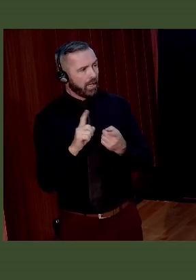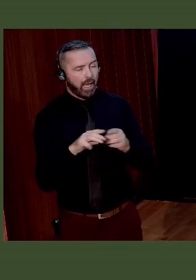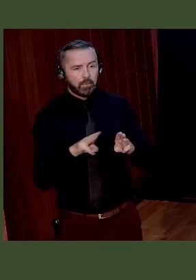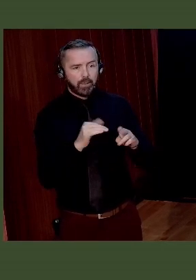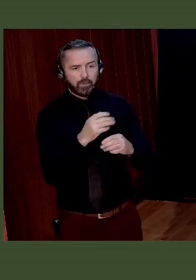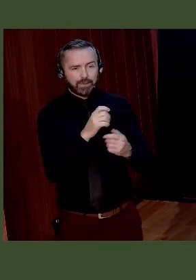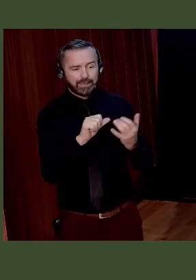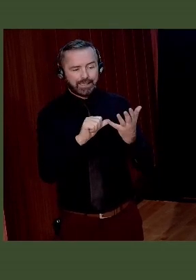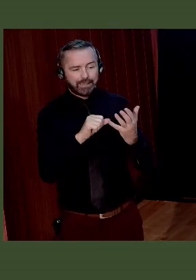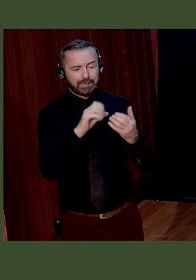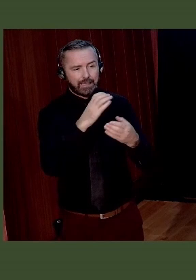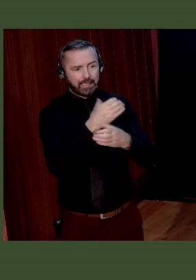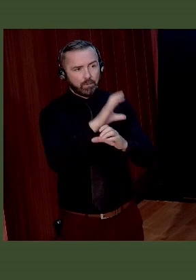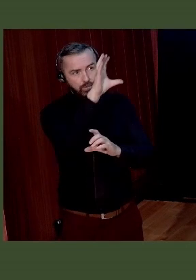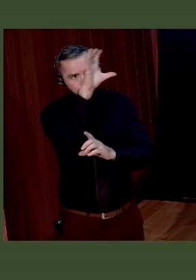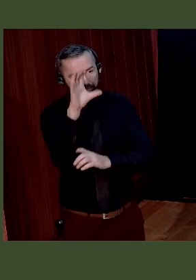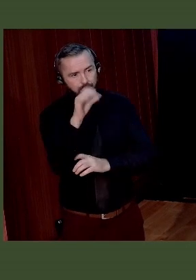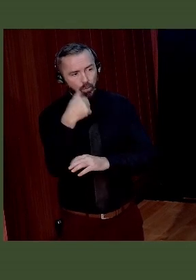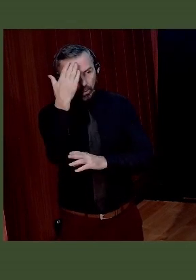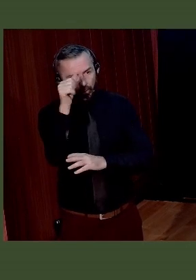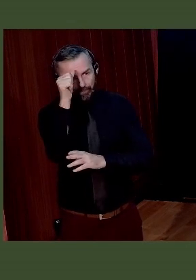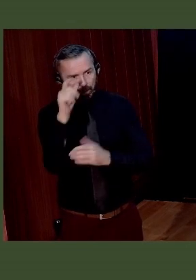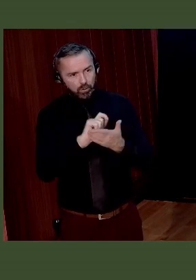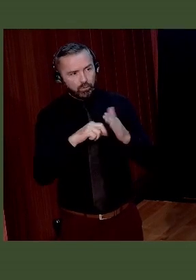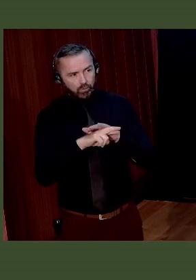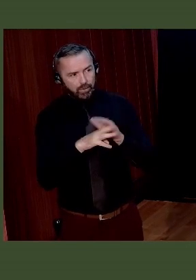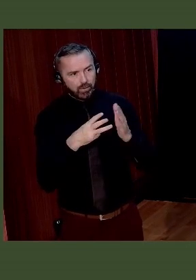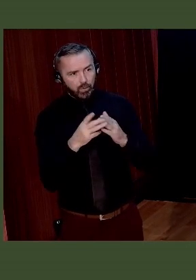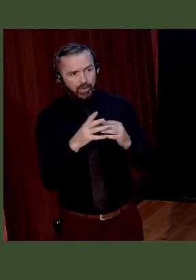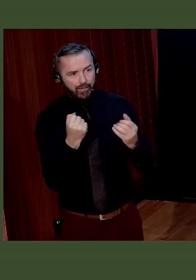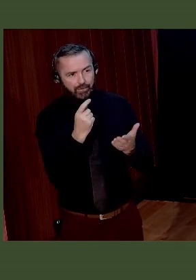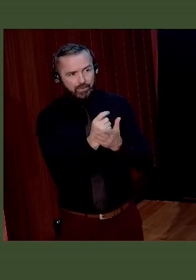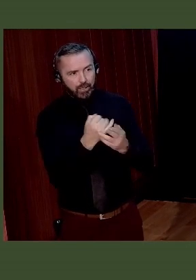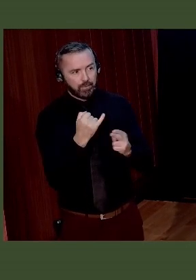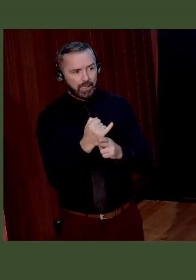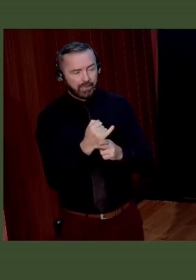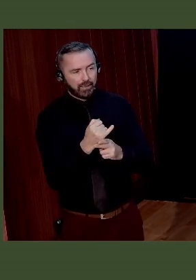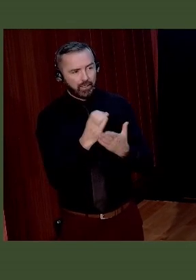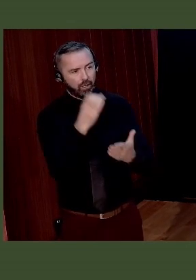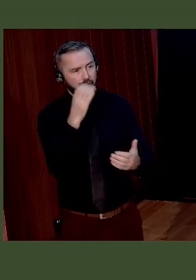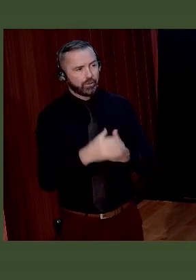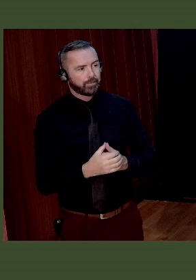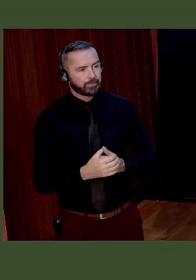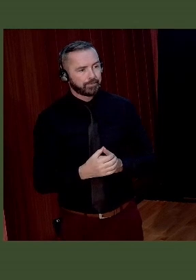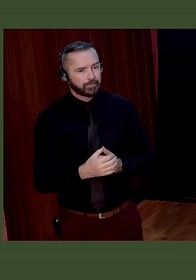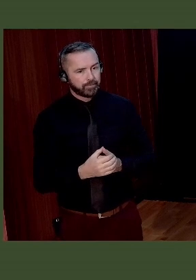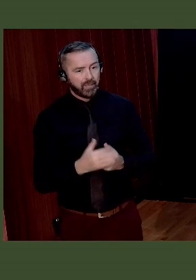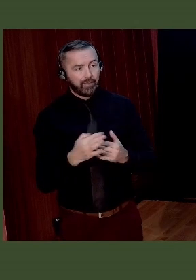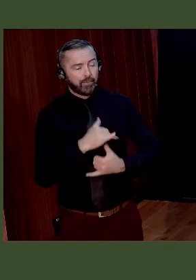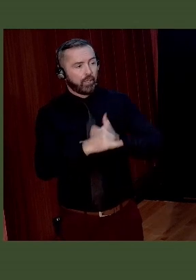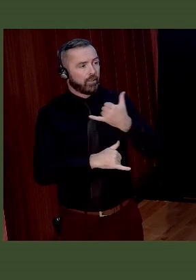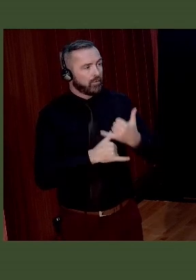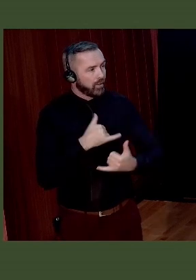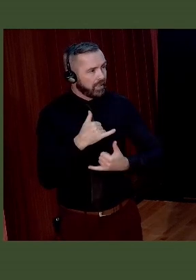from the six counties often got to know those famous writers when they spent time in Round na Fetishte. For years,